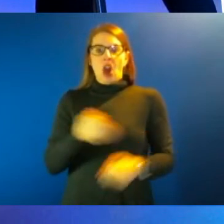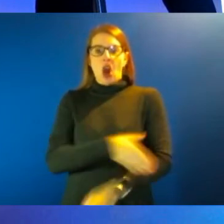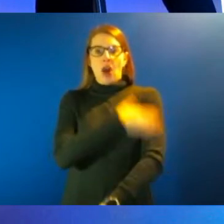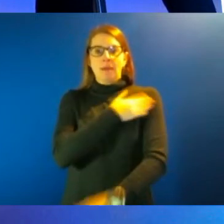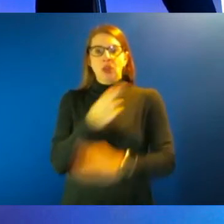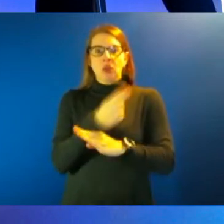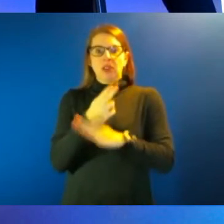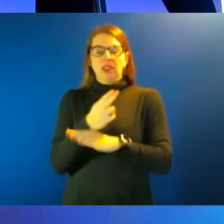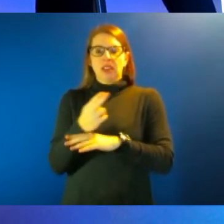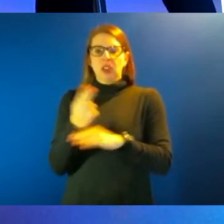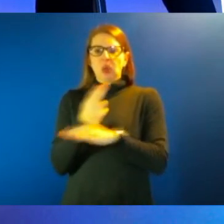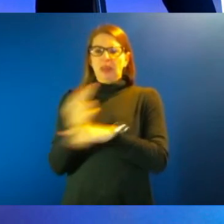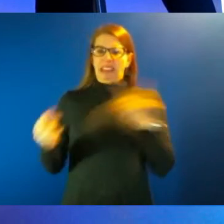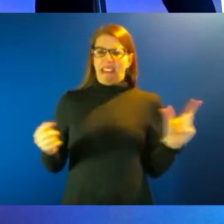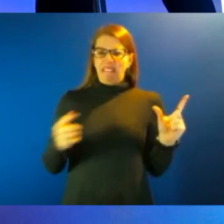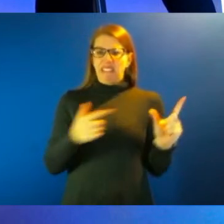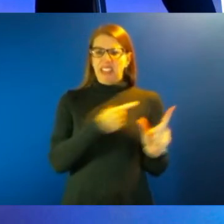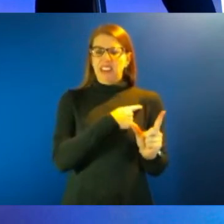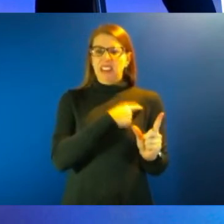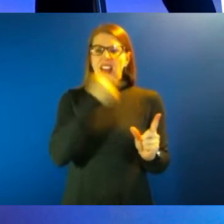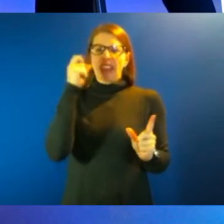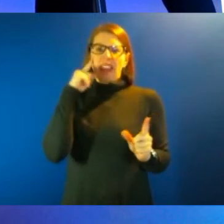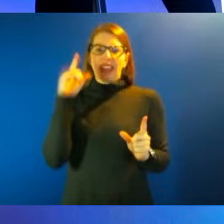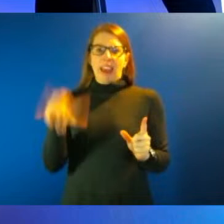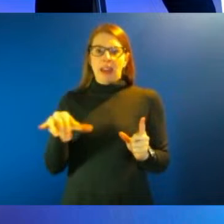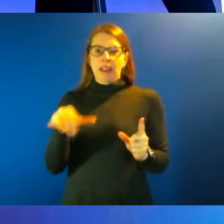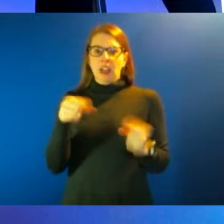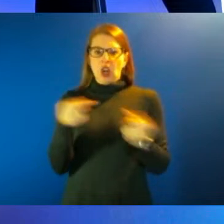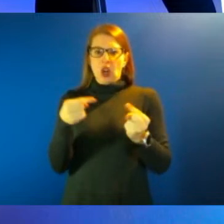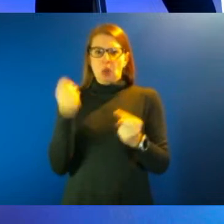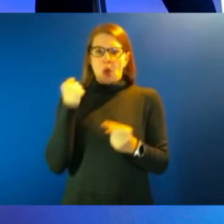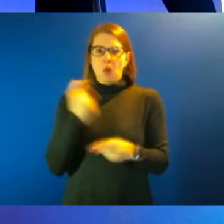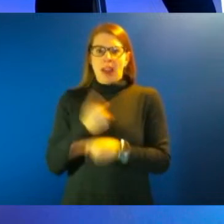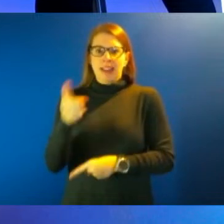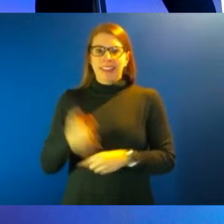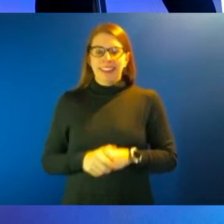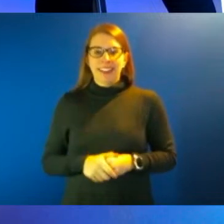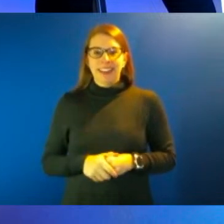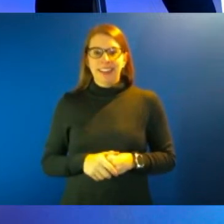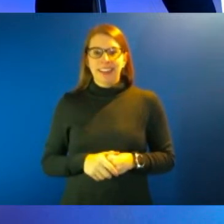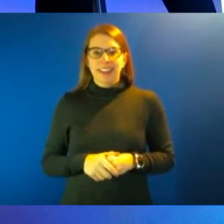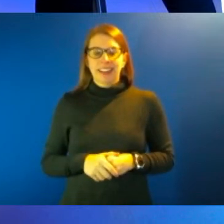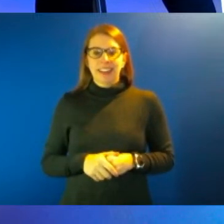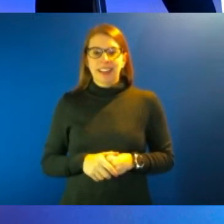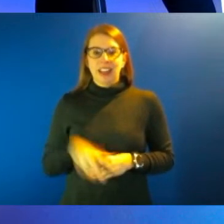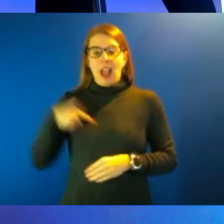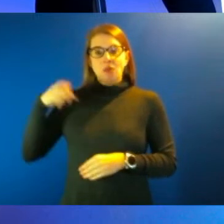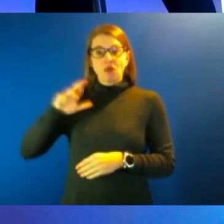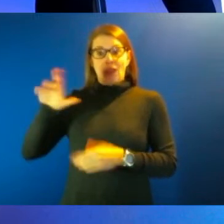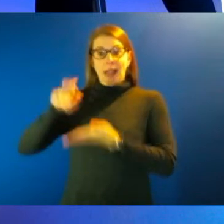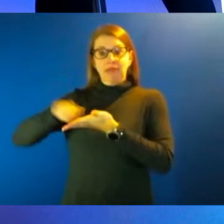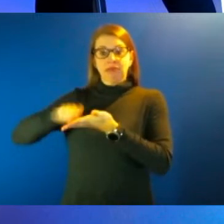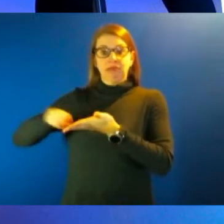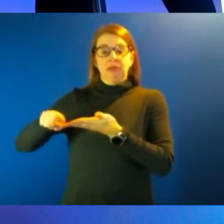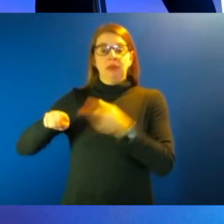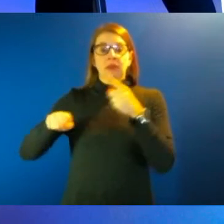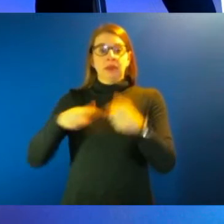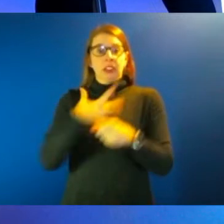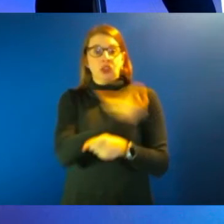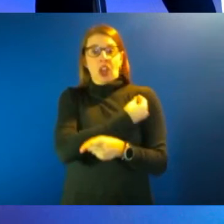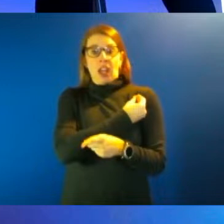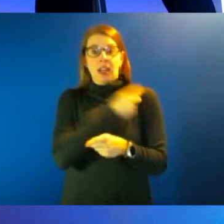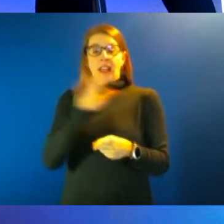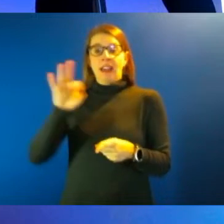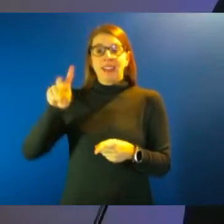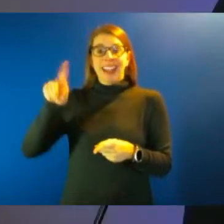I didn't really think about that. Well, that's why I always It's not going to hurt, right? No, not Are you at all. left-handed? I'm right-handed. And while you're getting this shot, can we just say the FDA